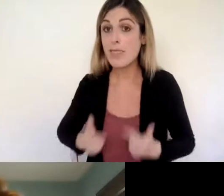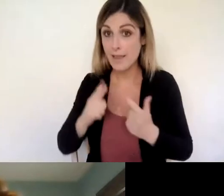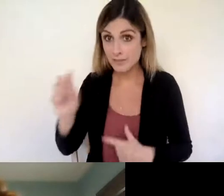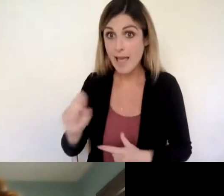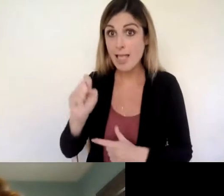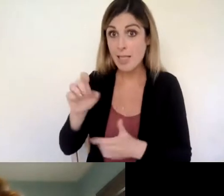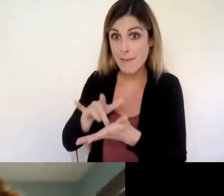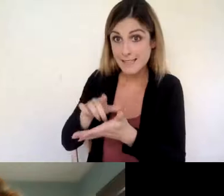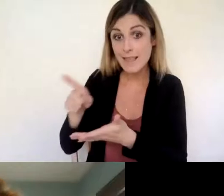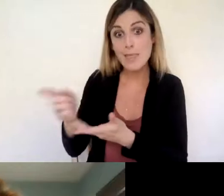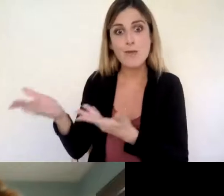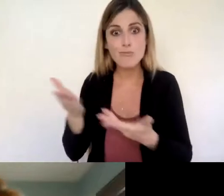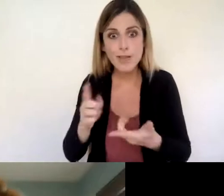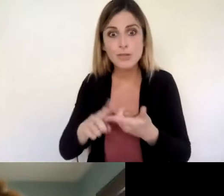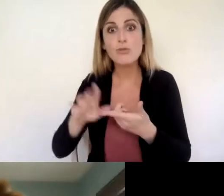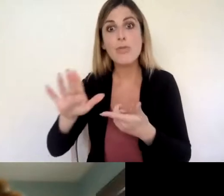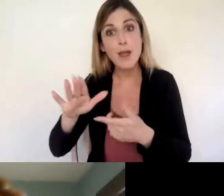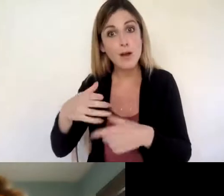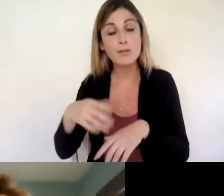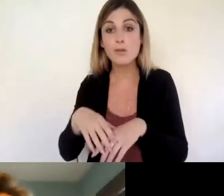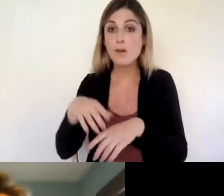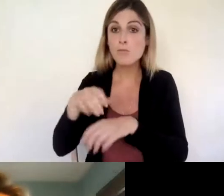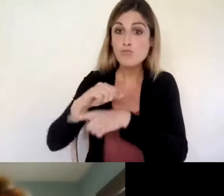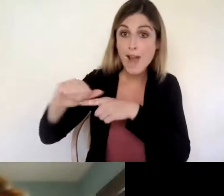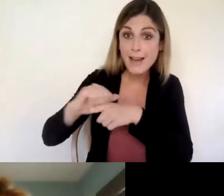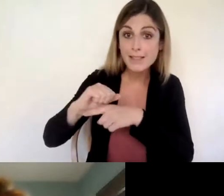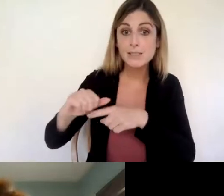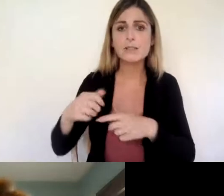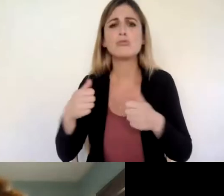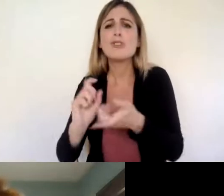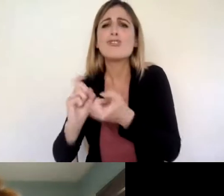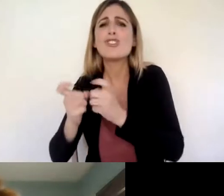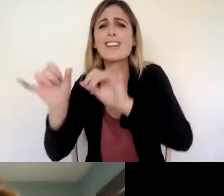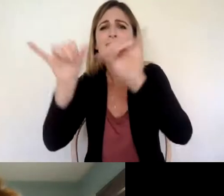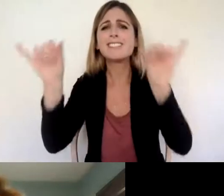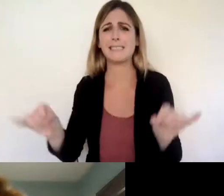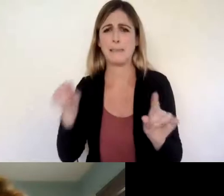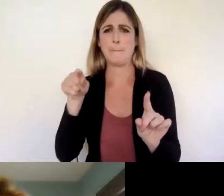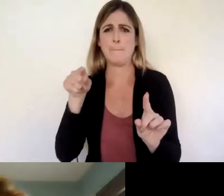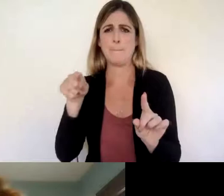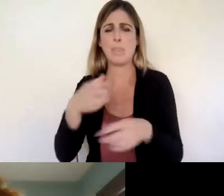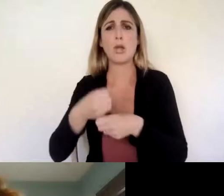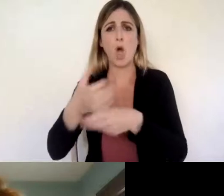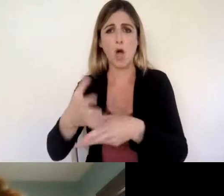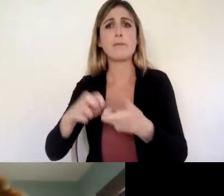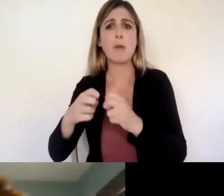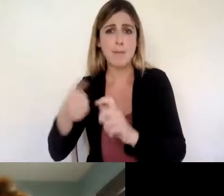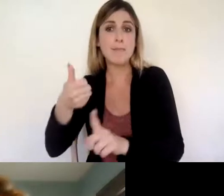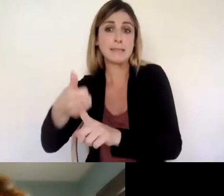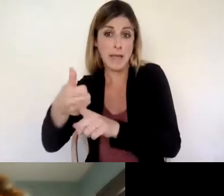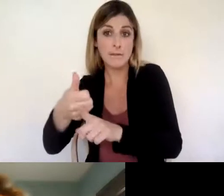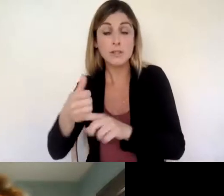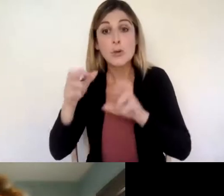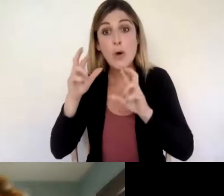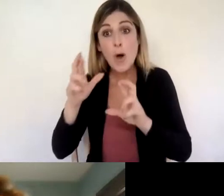well. And just trying to kind of change the system so it's actually addressing the cause of the problem. So hopefully we're getting